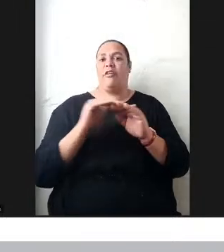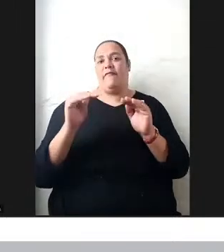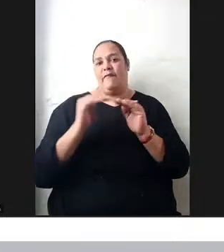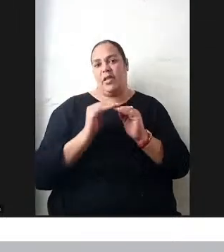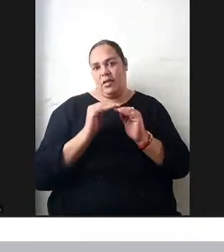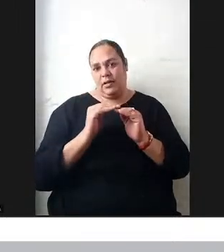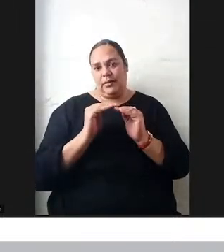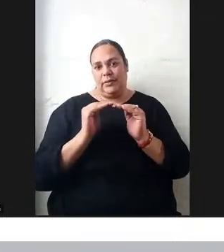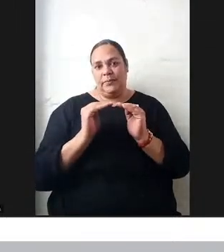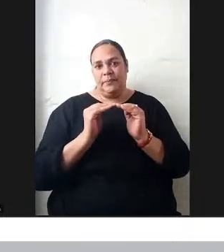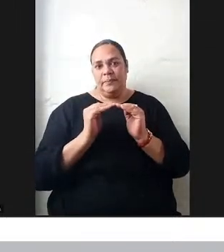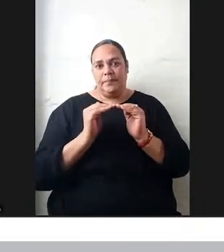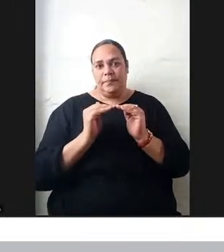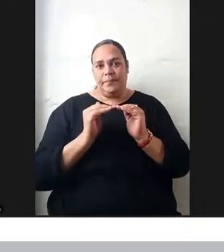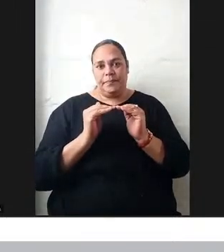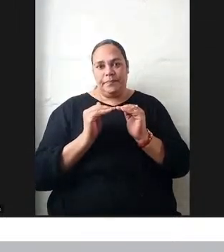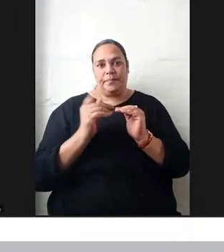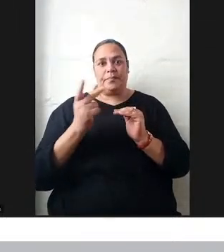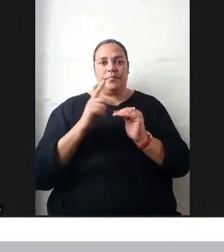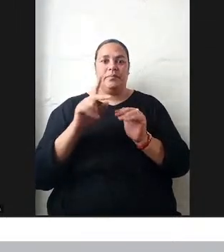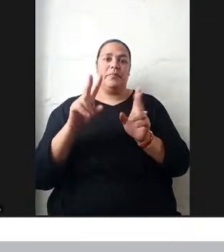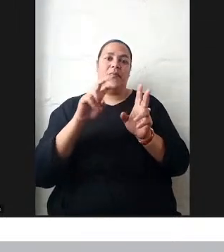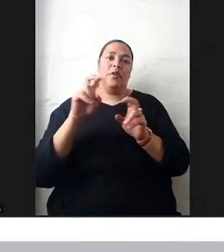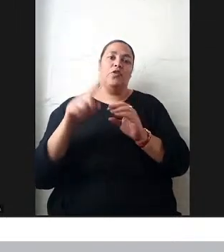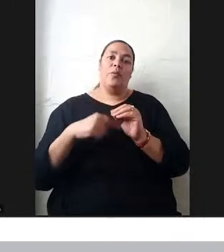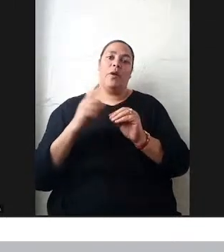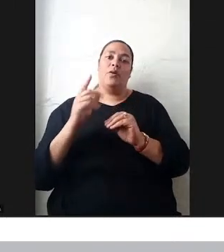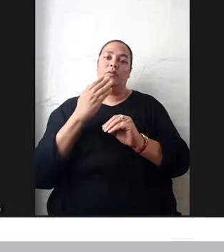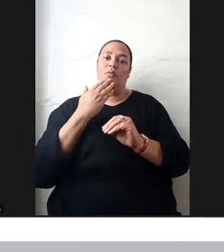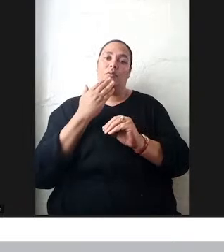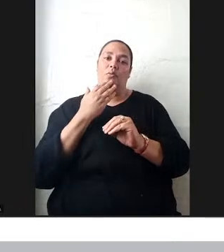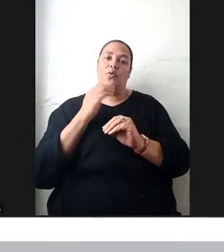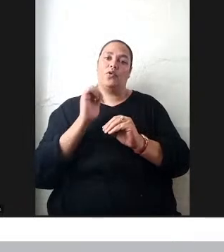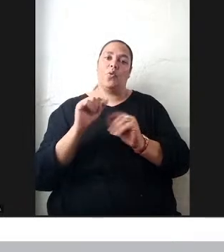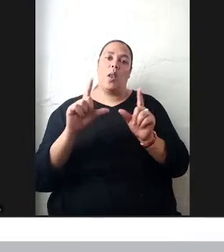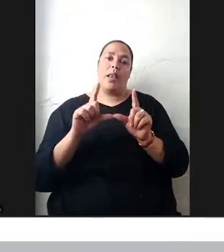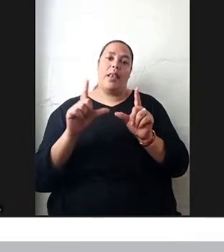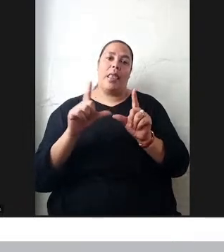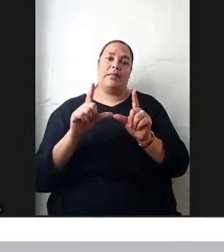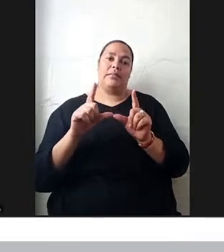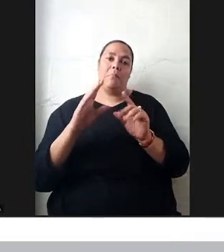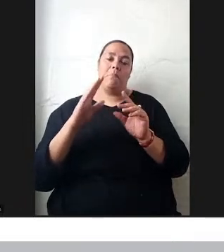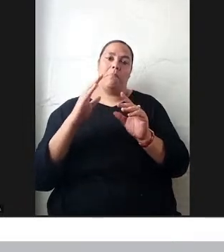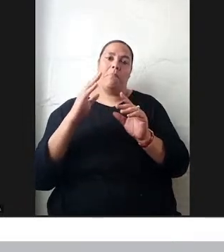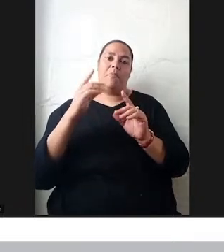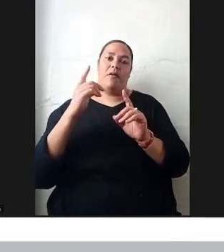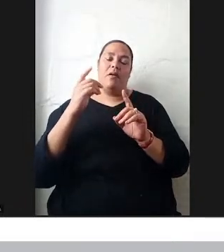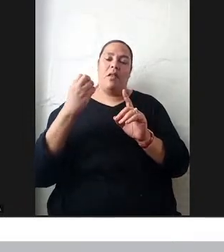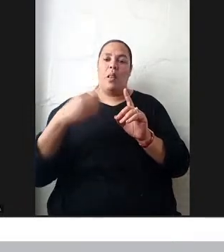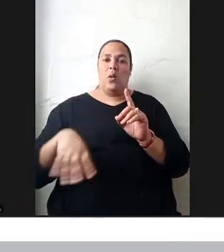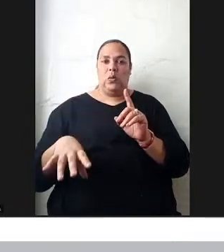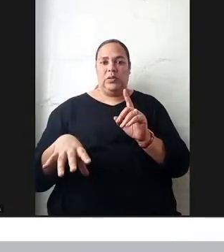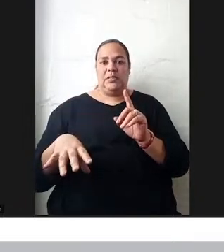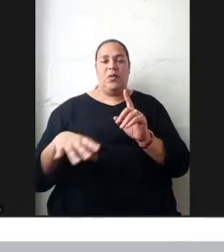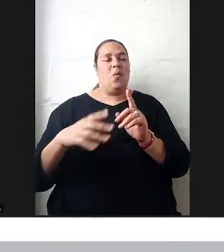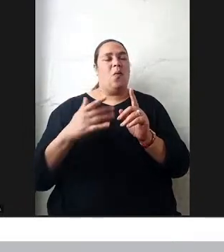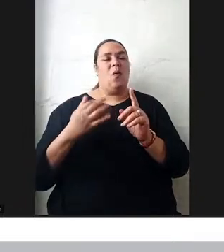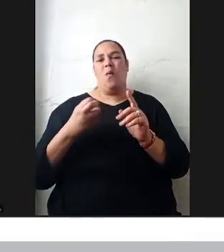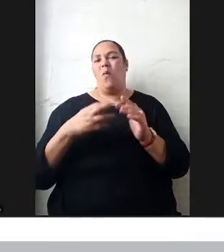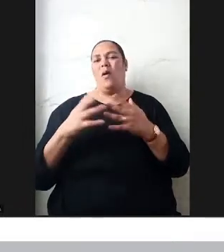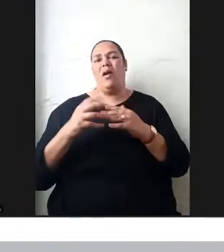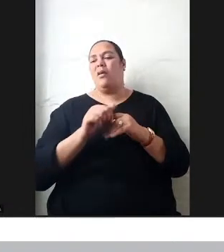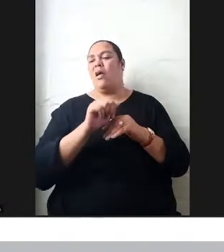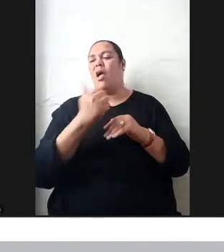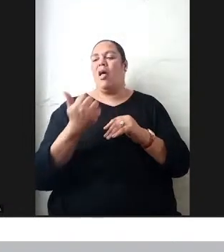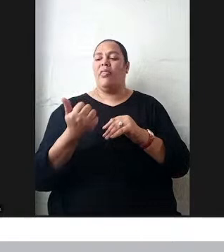And also the issue of their licenses lapsing and any kind of leeway that